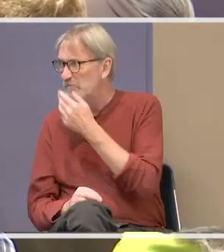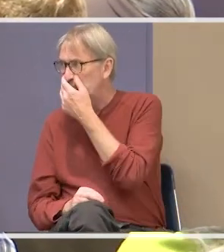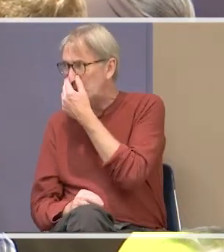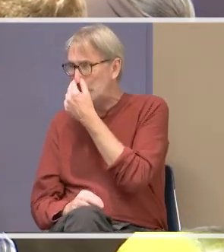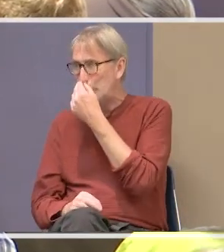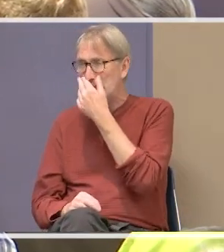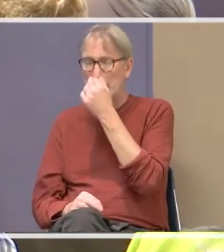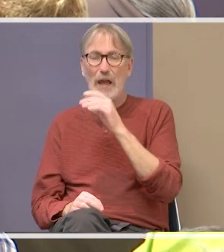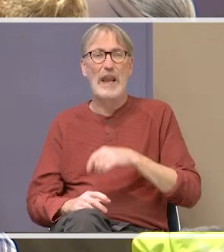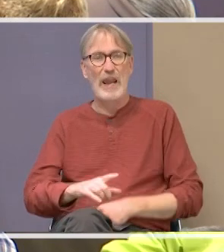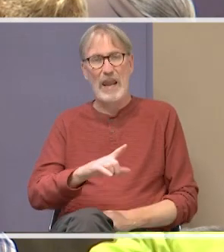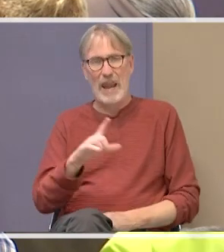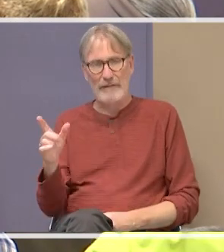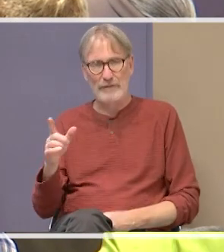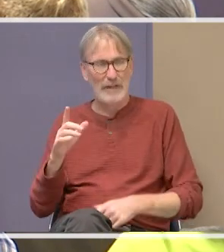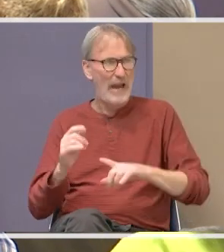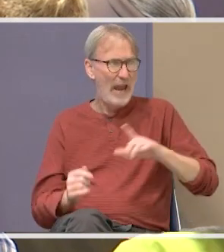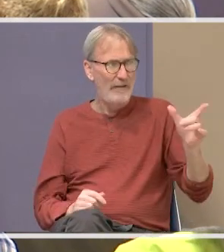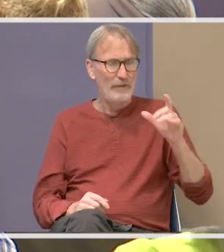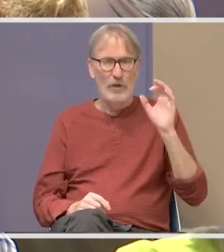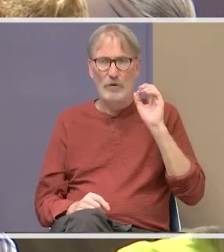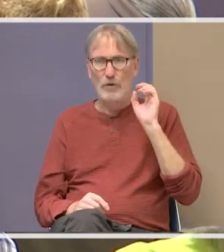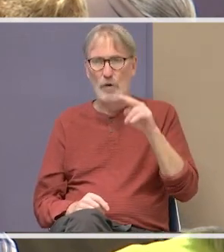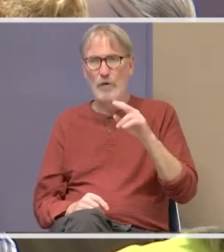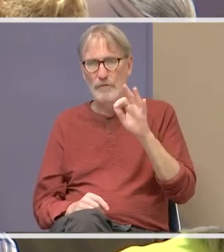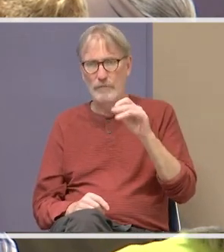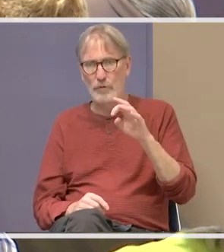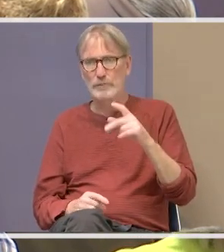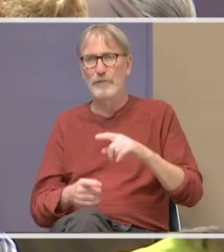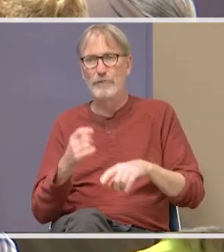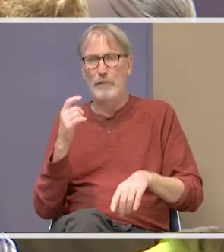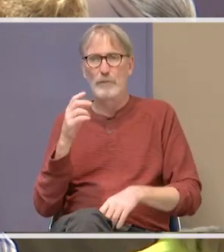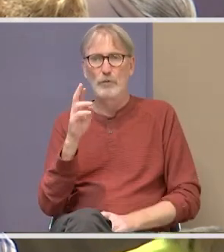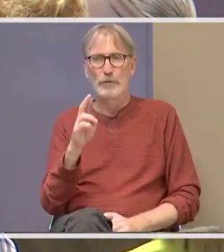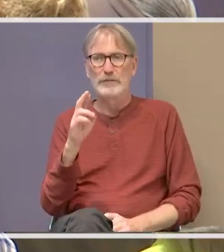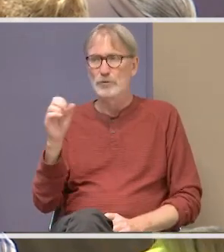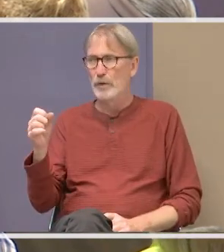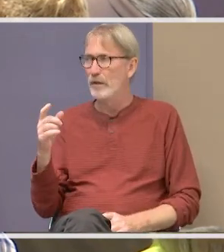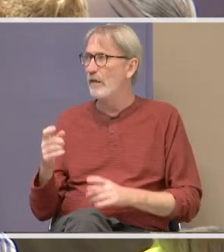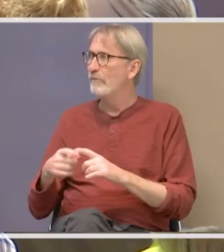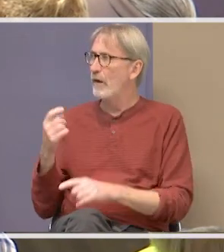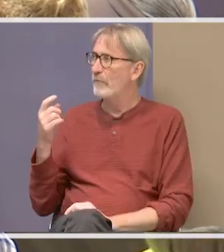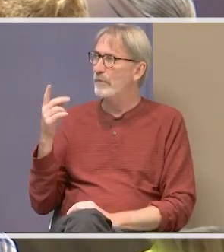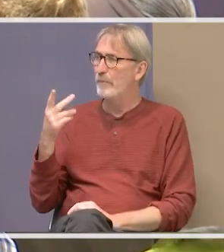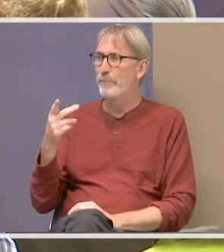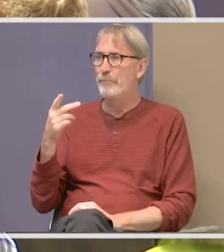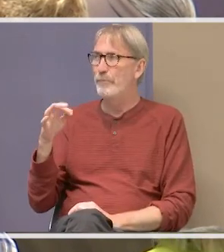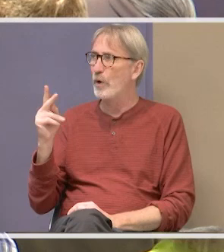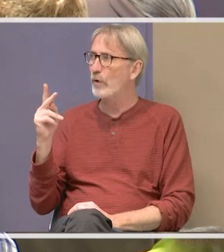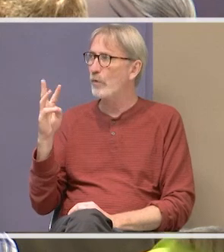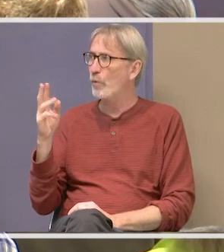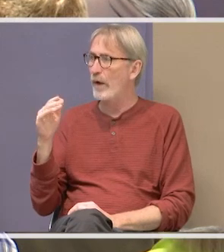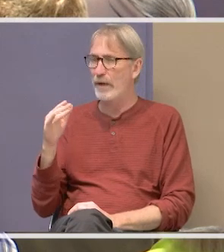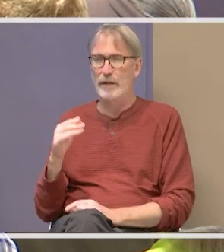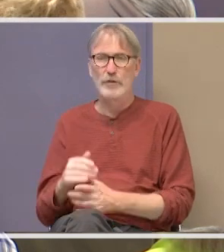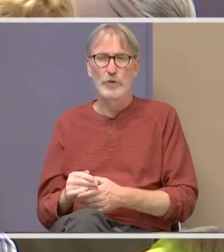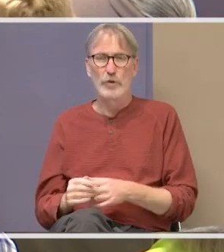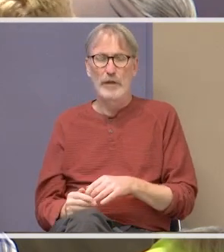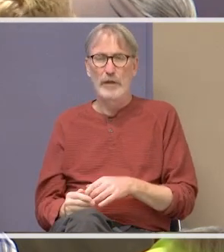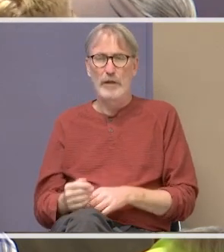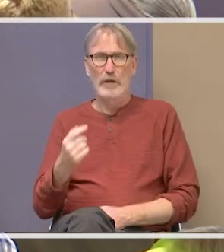left onto Forbes, coming from Regent Square, from the Parkway, turning